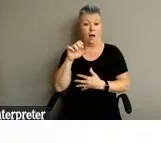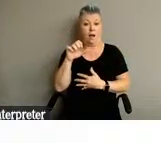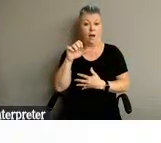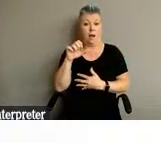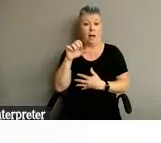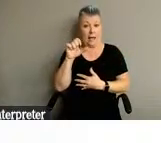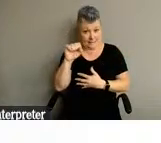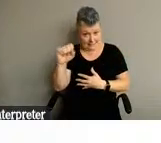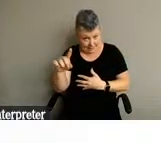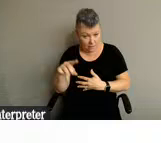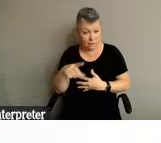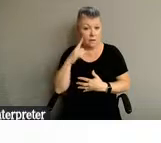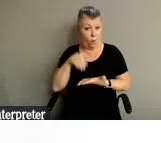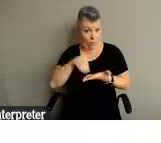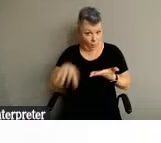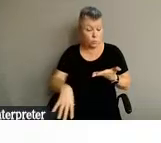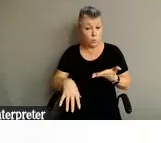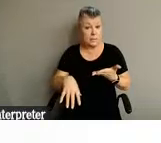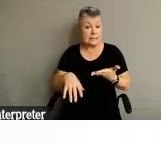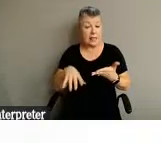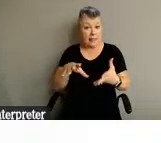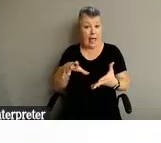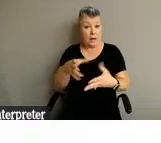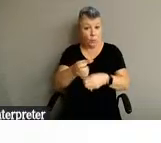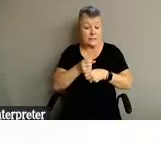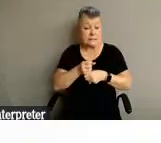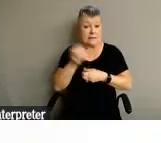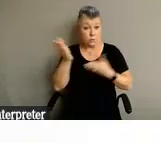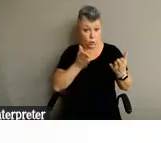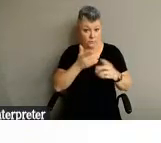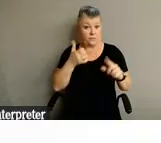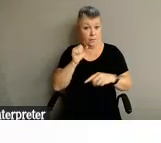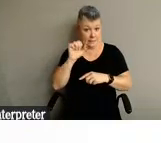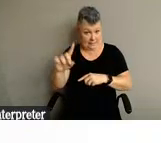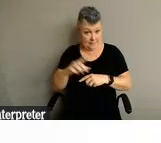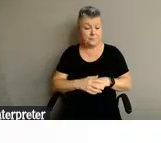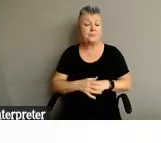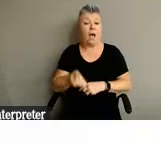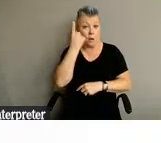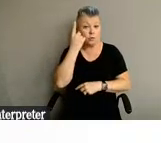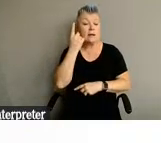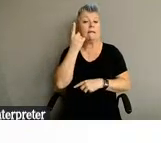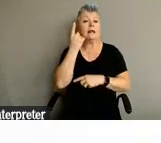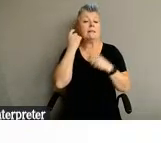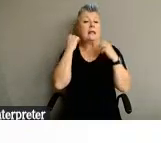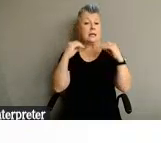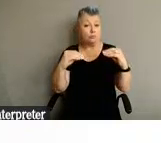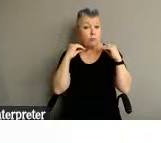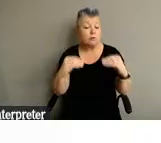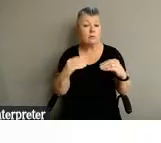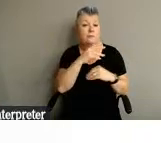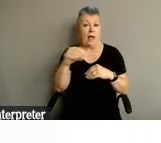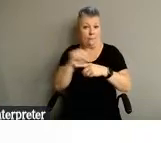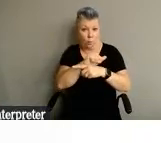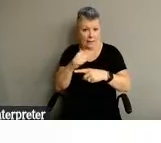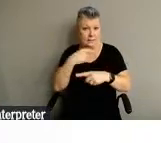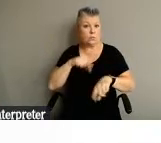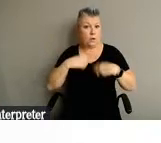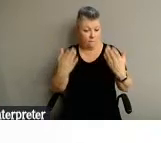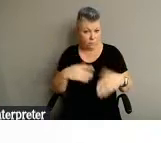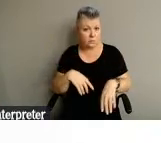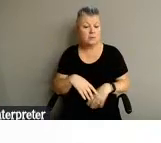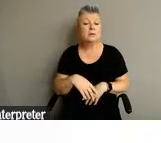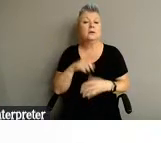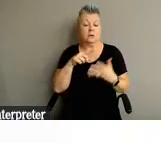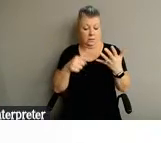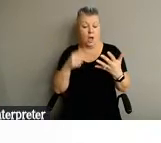receive early childhood special education services, understanding the instructional delivery and practices that we offer, knowing